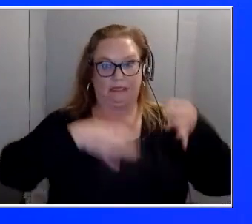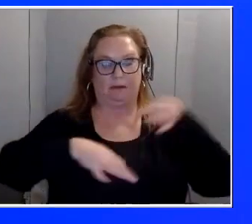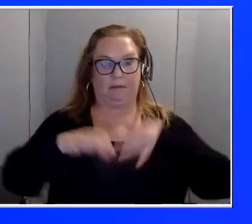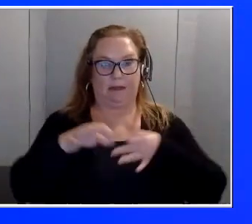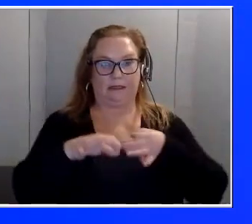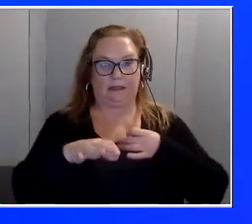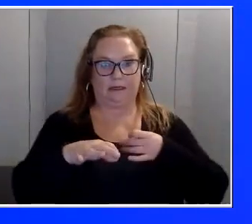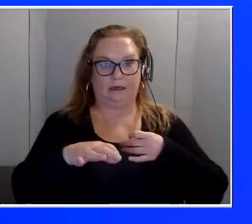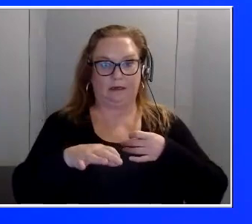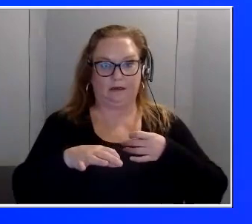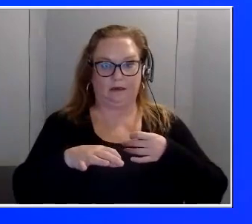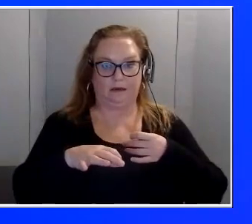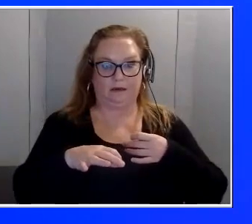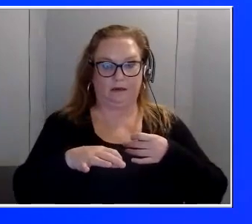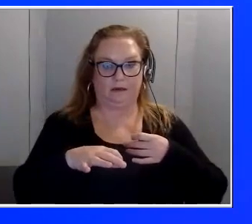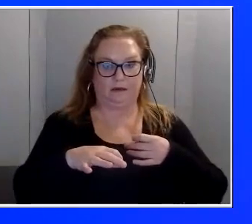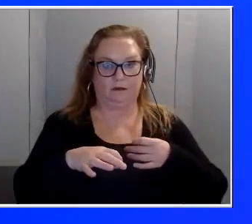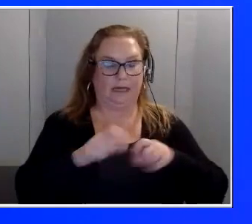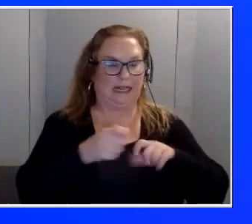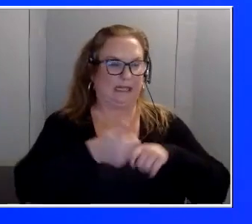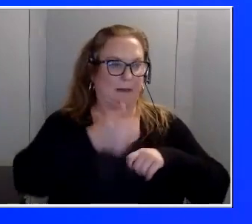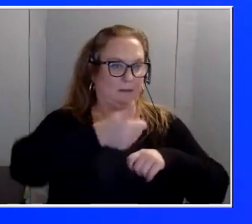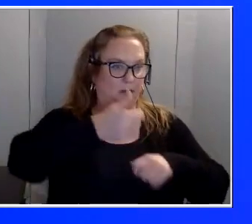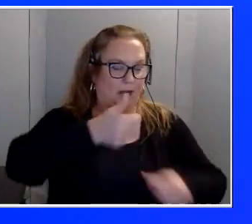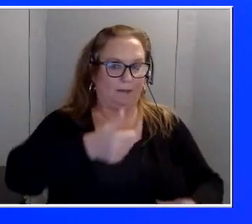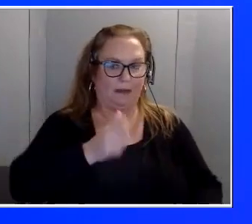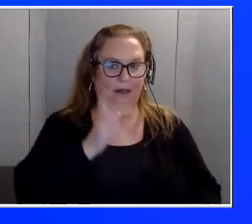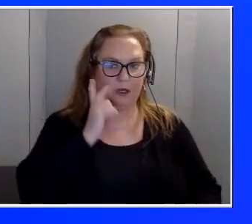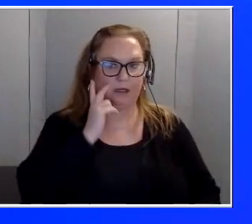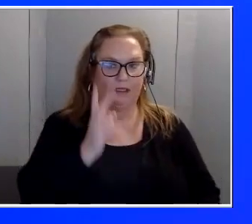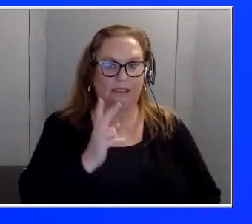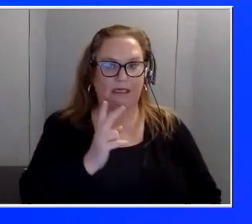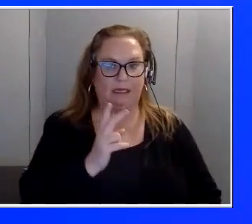or it needs to be pushed up, because you'll see,